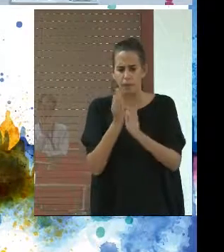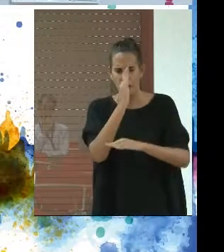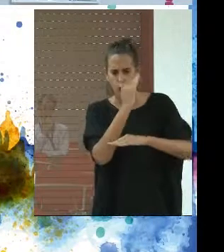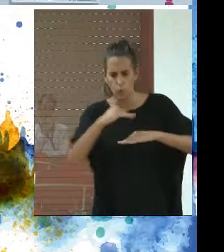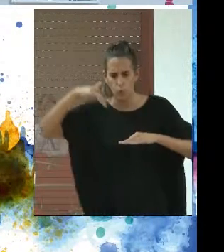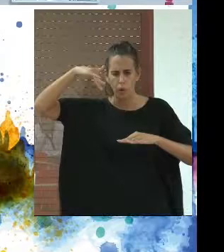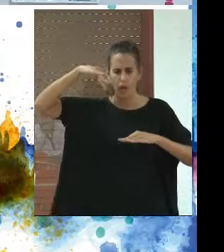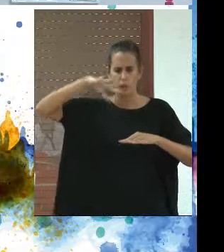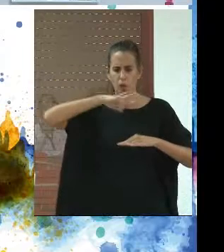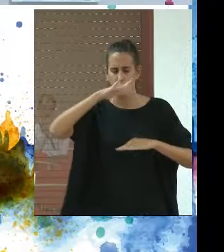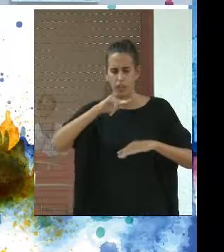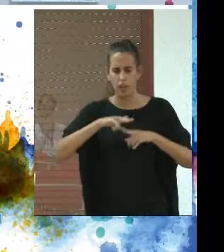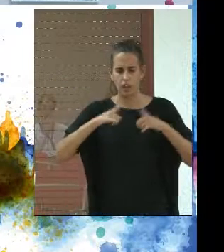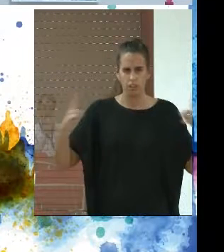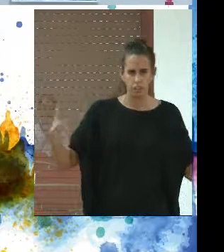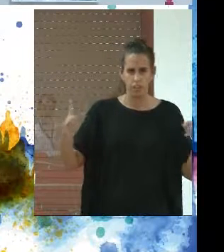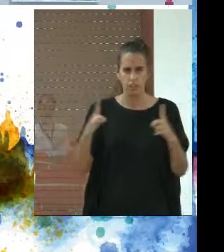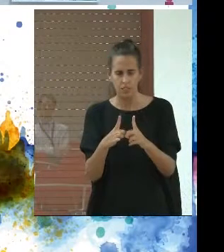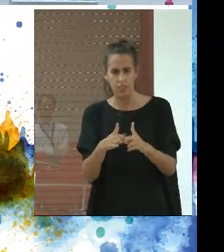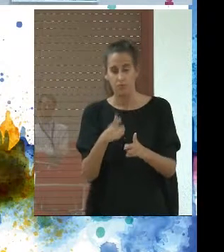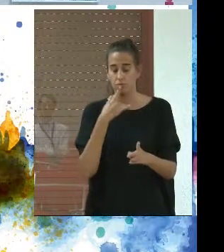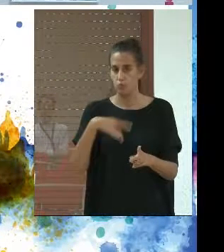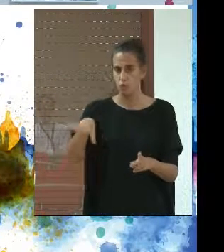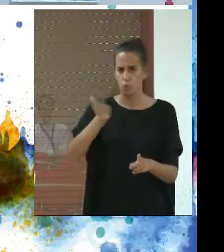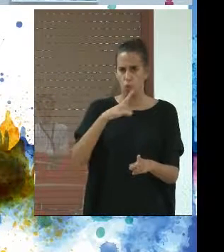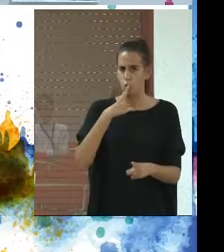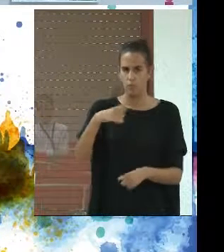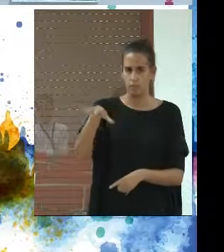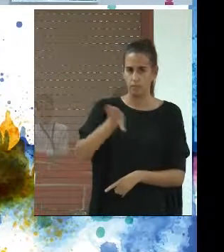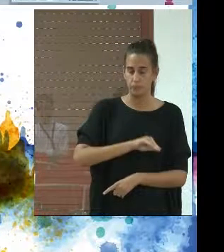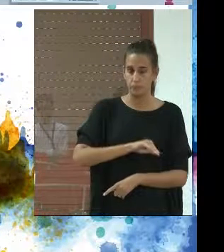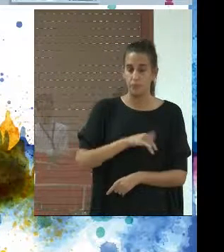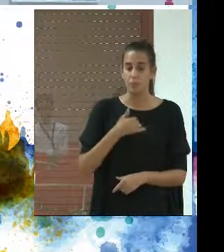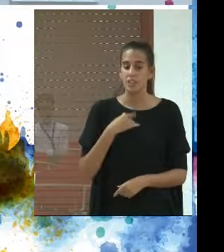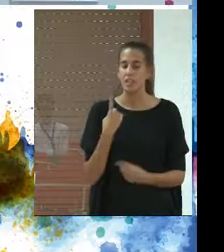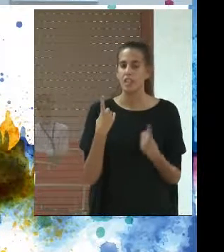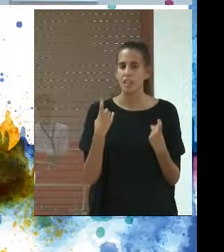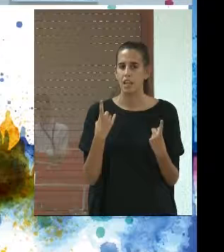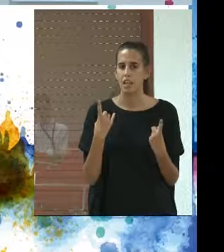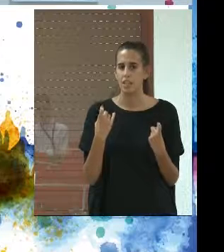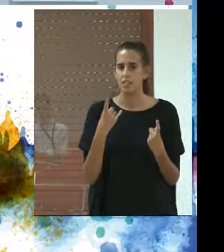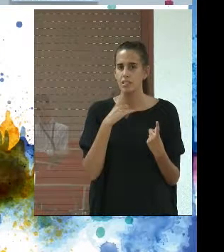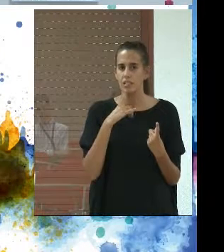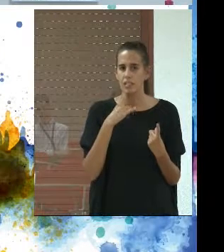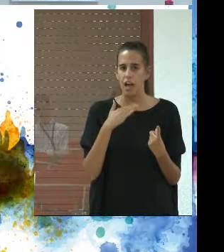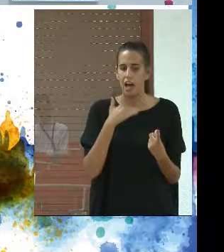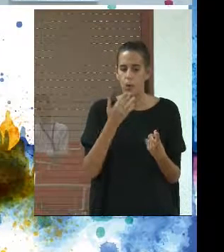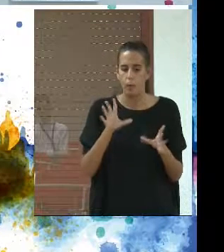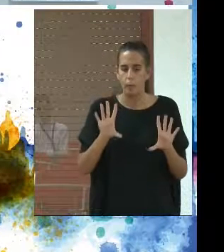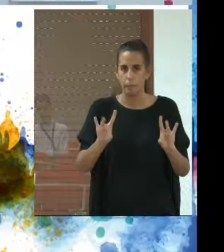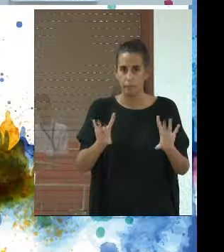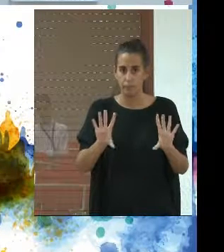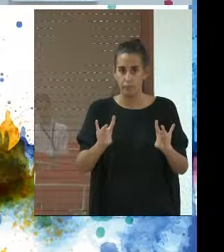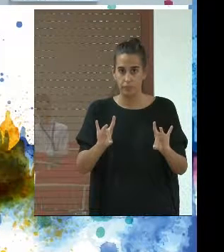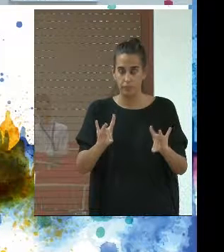How does the curve change? Why does it change? Why is it steeper or smaller? This requires